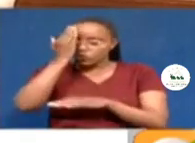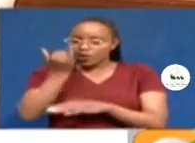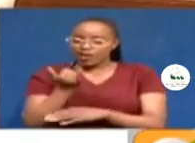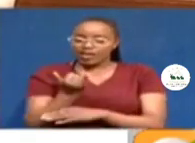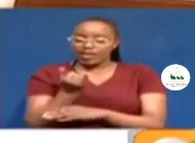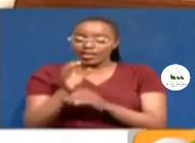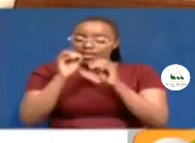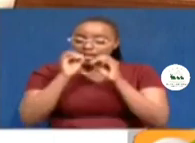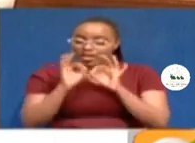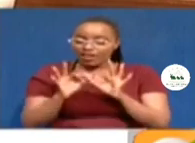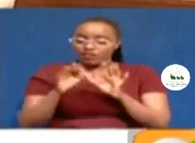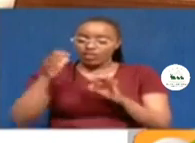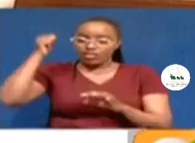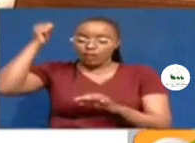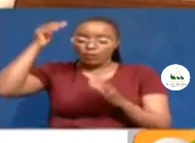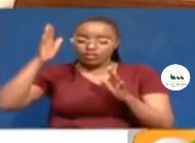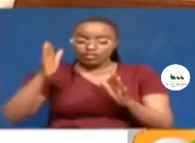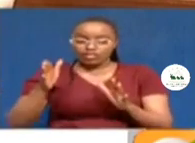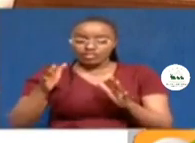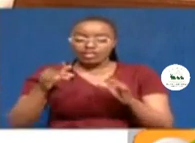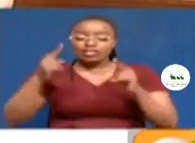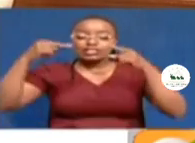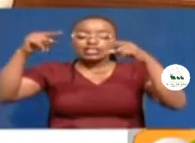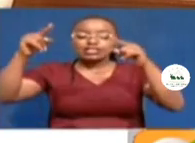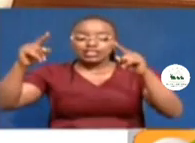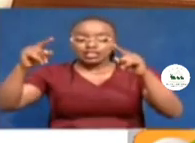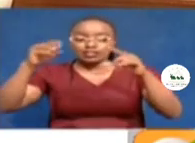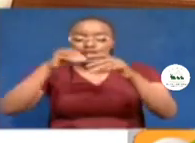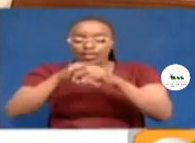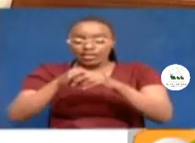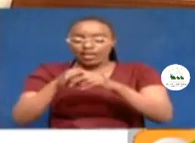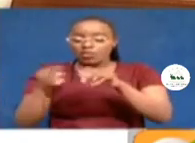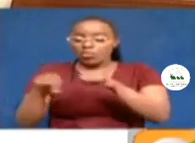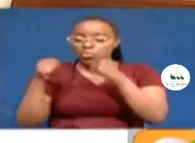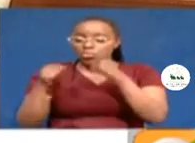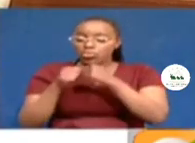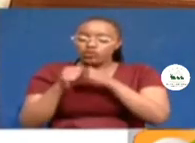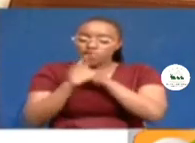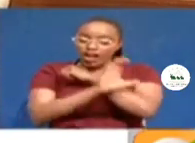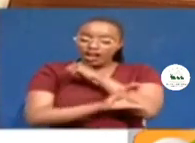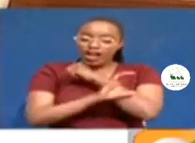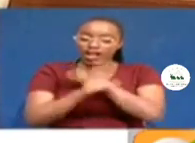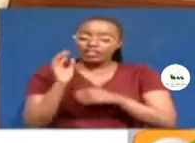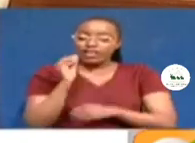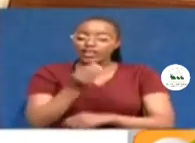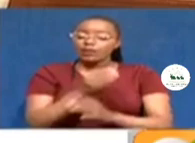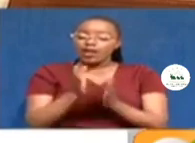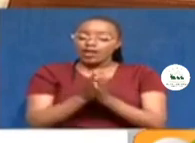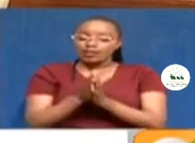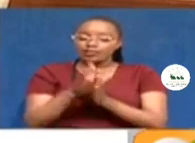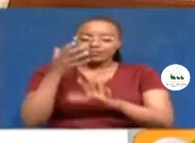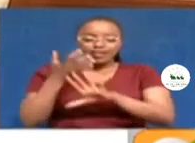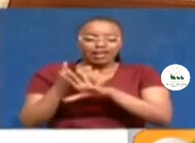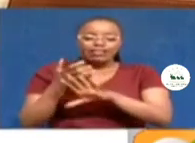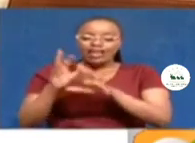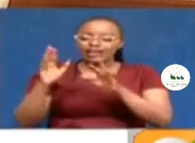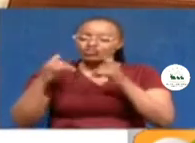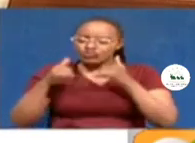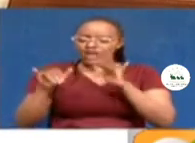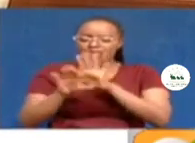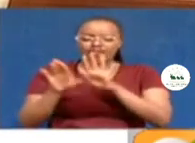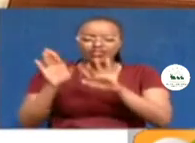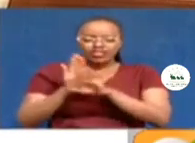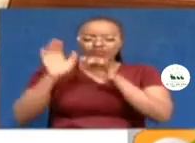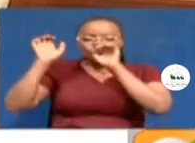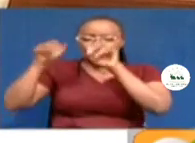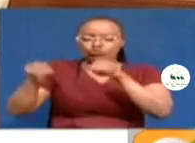Because if the politicians succeed in messing up our country, and they are trying very hard to mess it up, all of